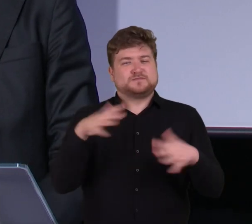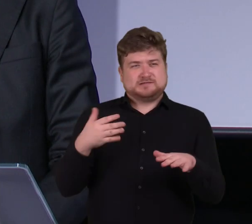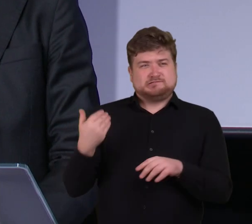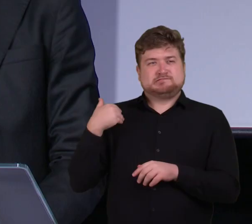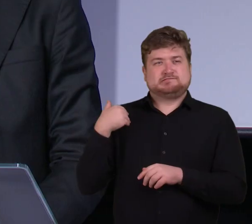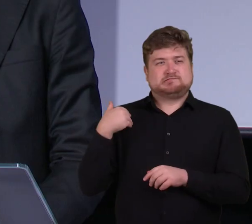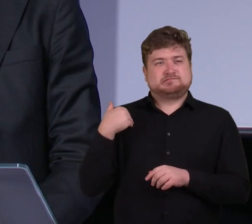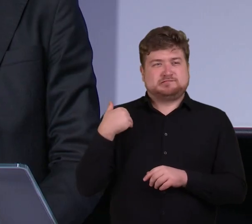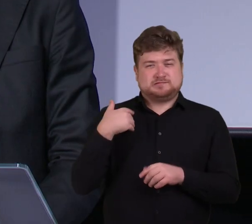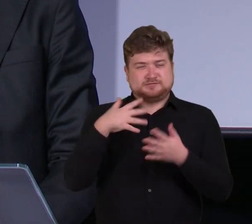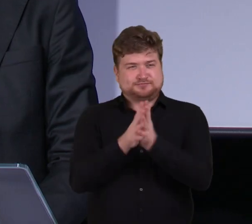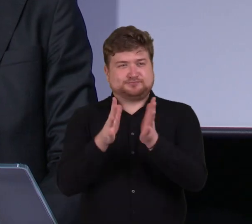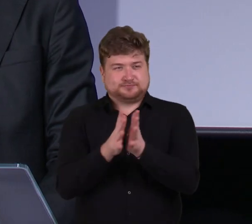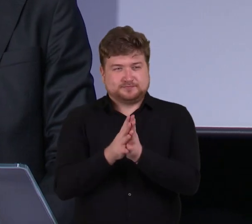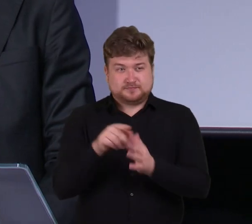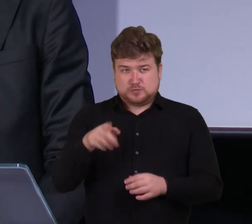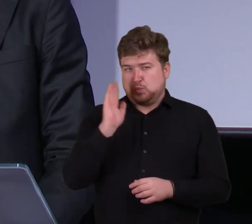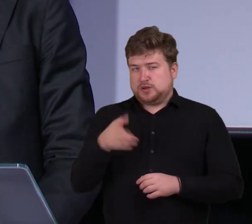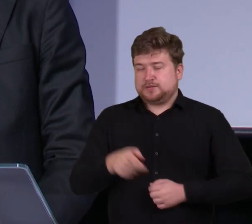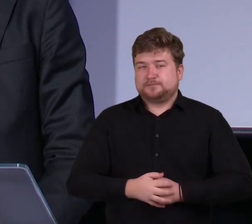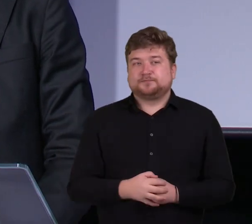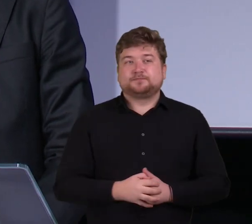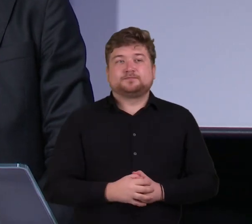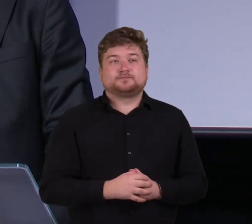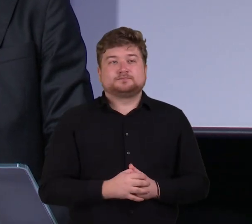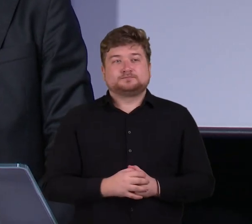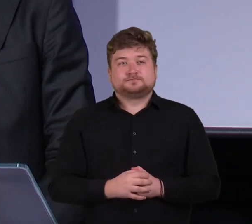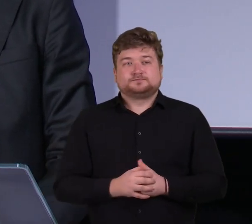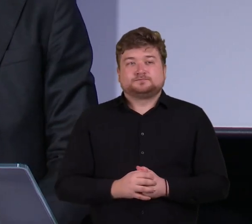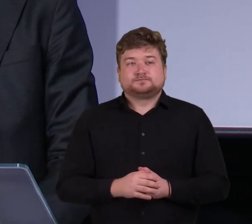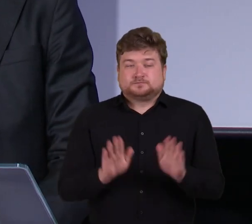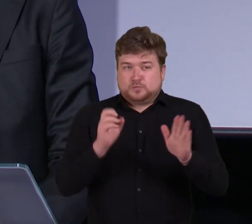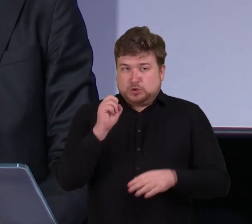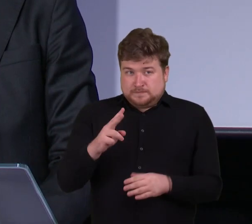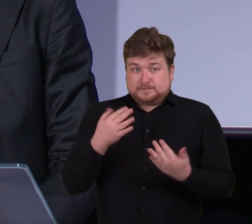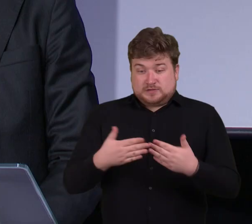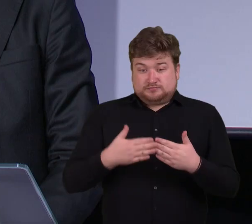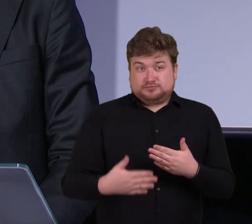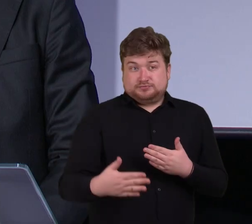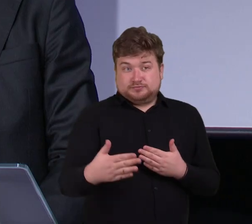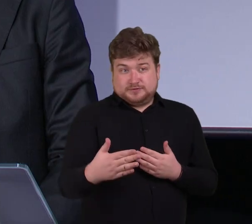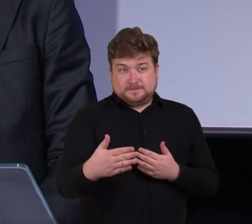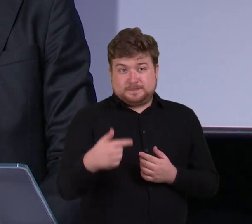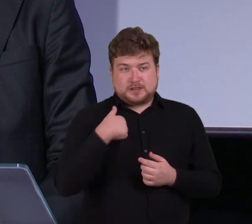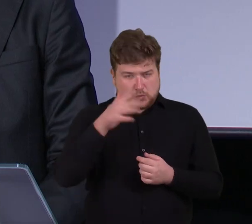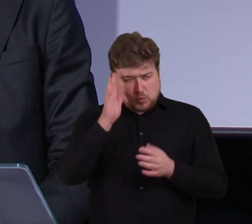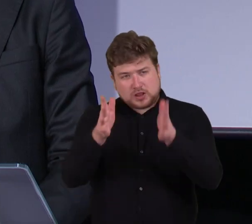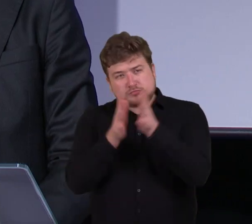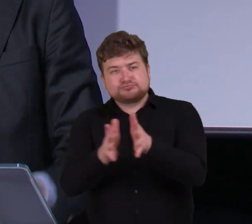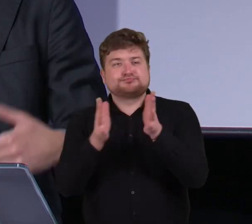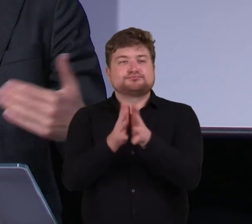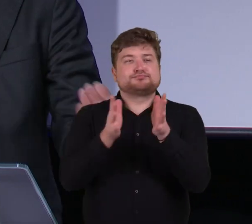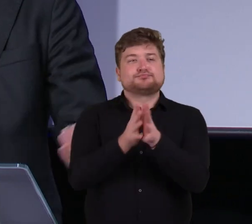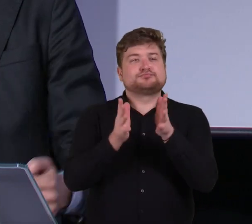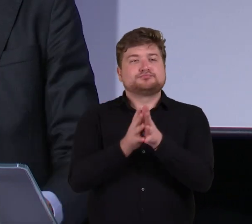presentation that I'm going to give to you about why data, why evidence, and why